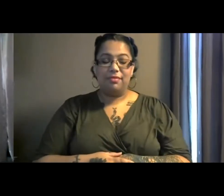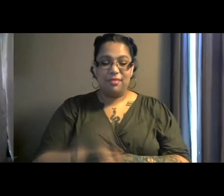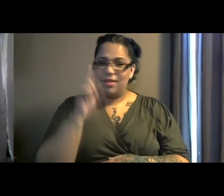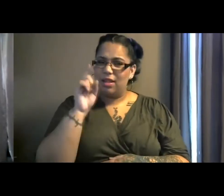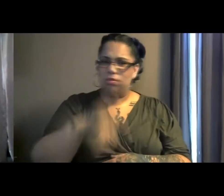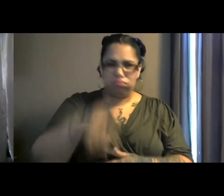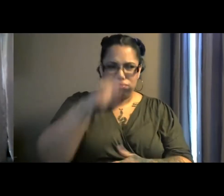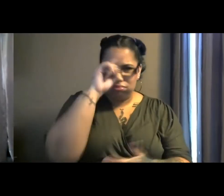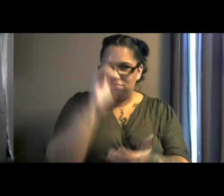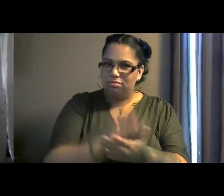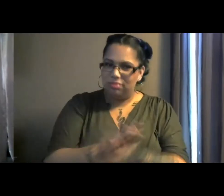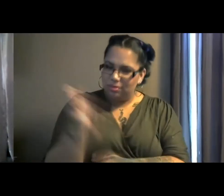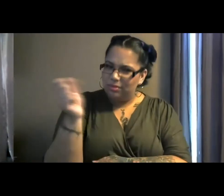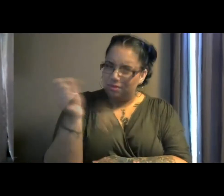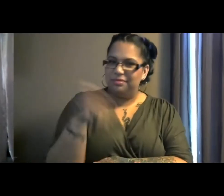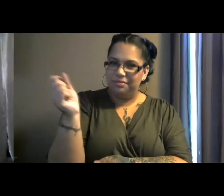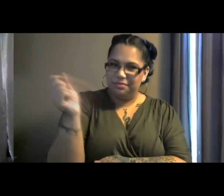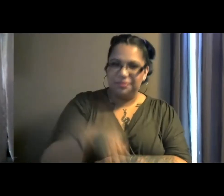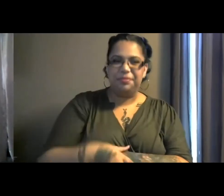believe it.